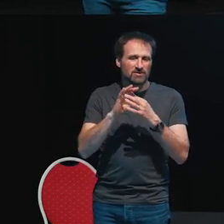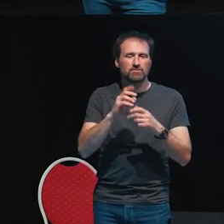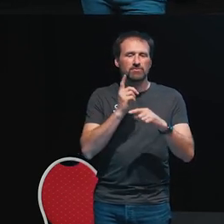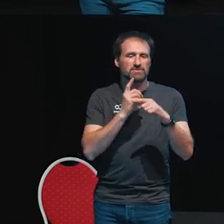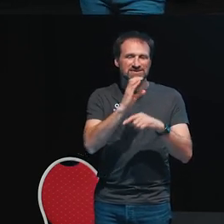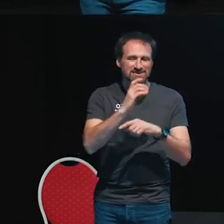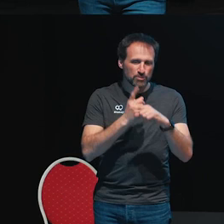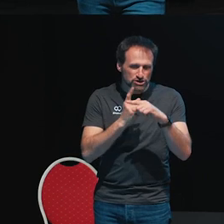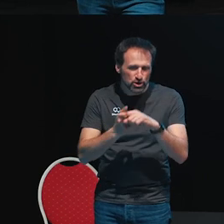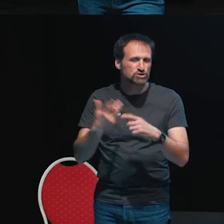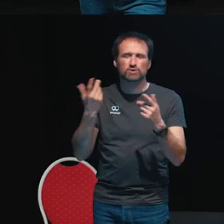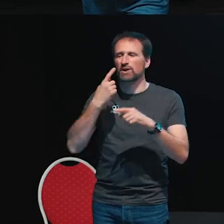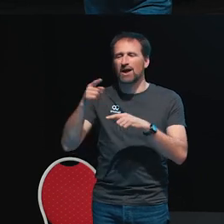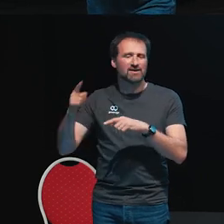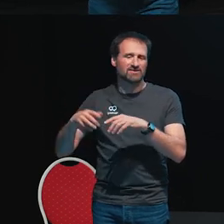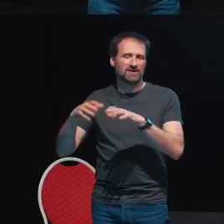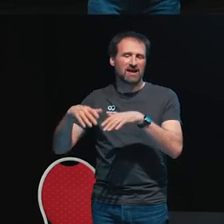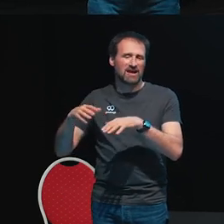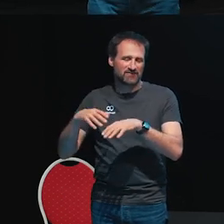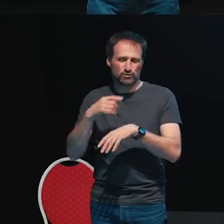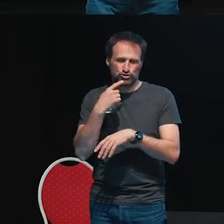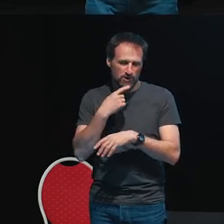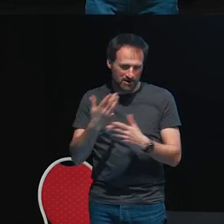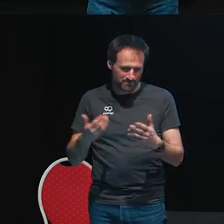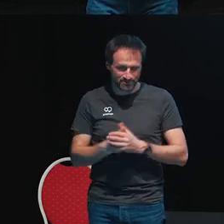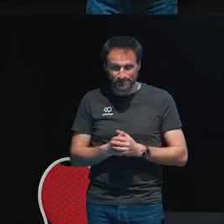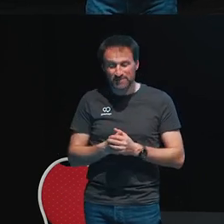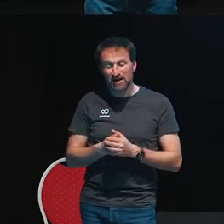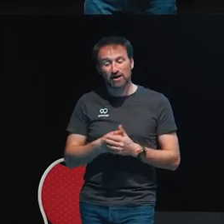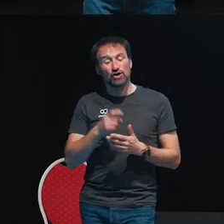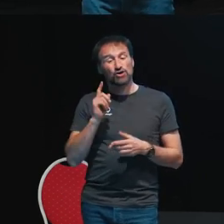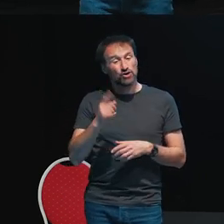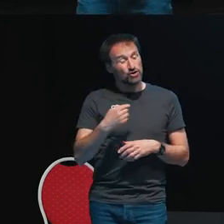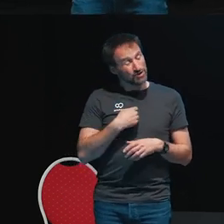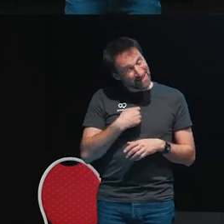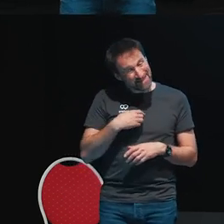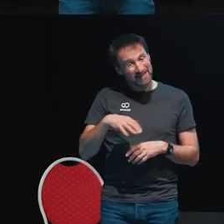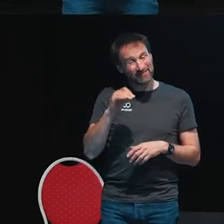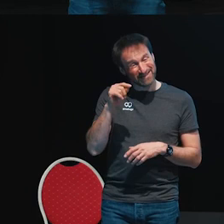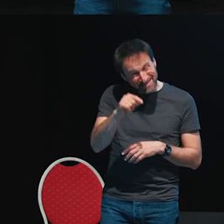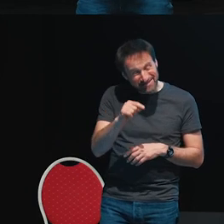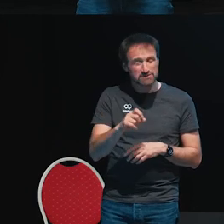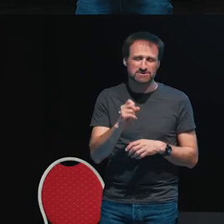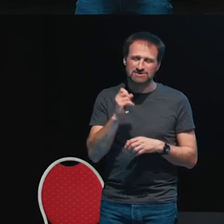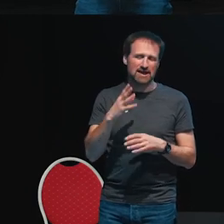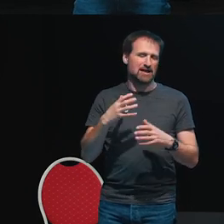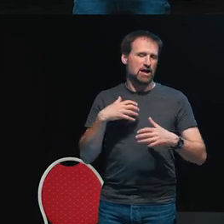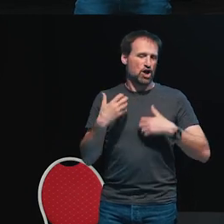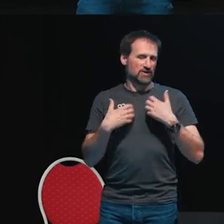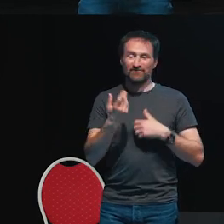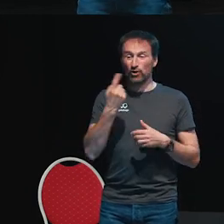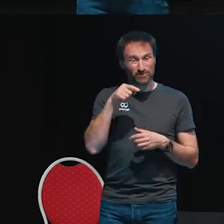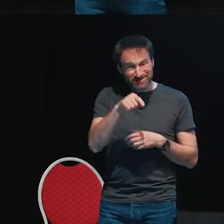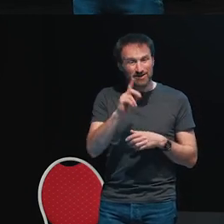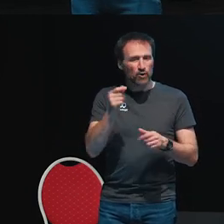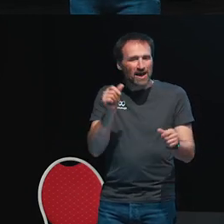So I really think that as a web developer, this phase is really exciting because it's also an experimentation